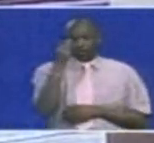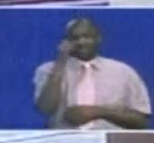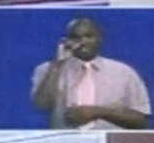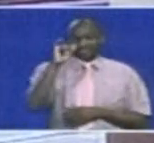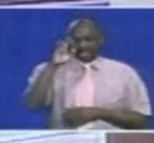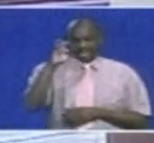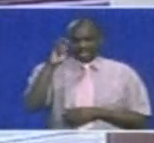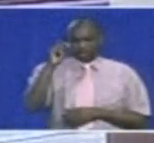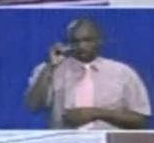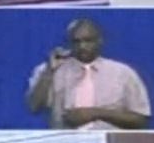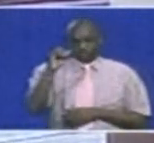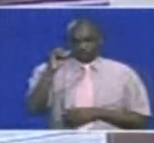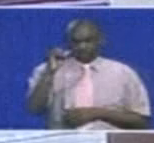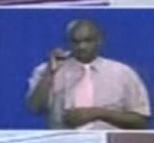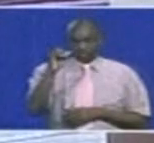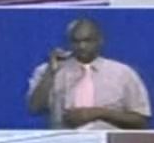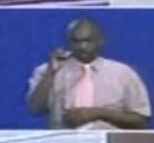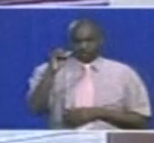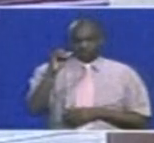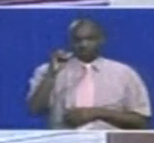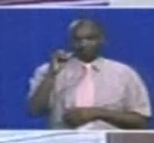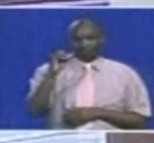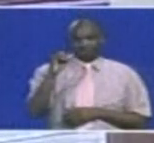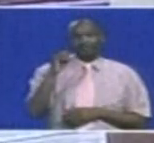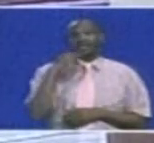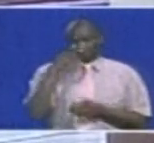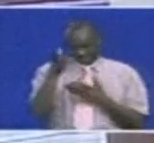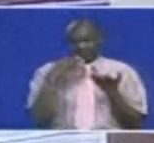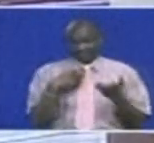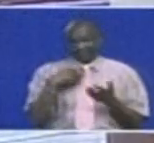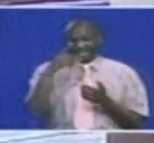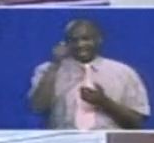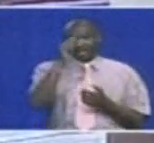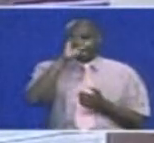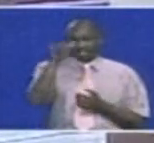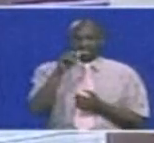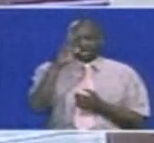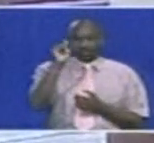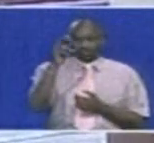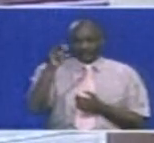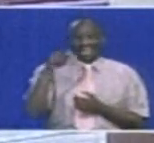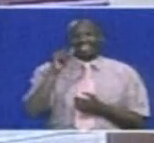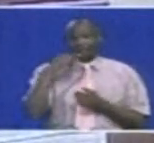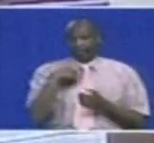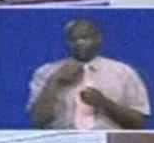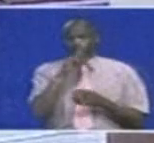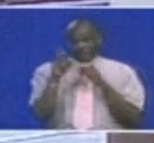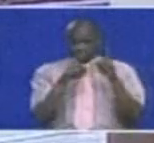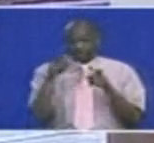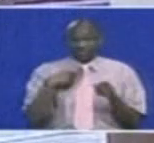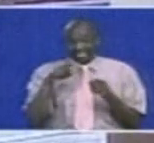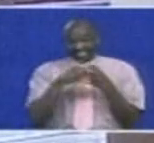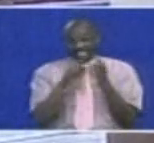Kajwang. Gerald Otieno. Yeah, it's important to get that right. He's the person of interest tomorrow. So any questions you have, you can start tweeting